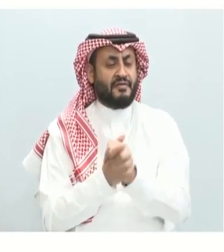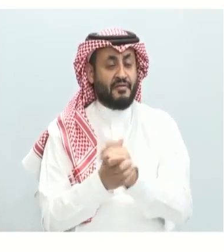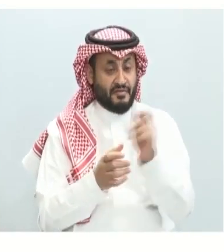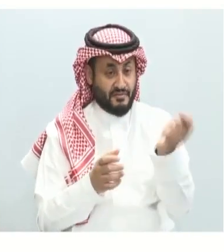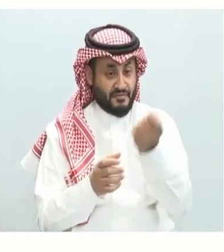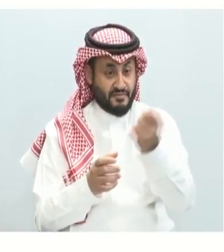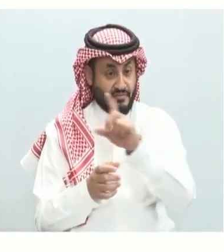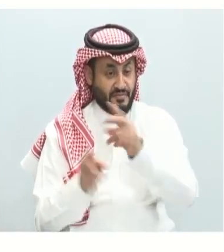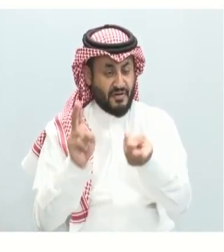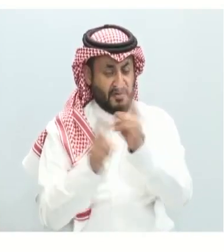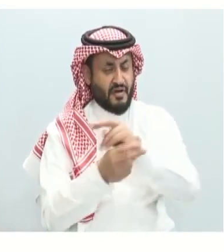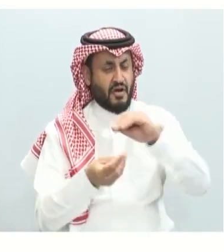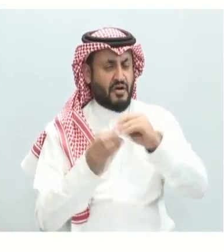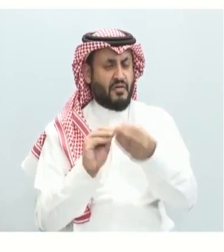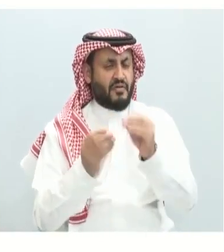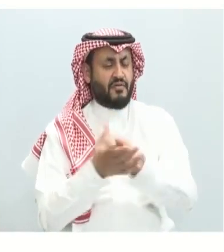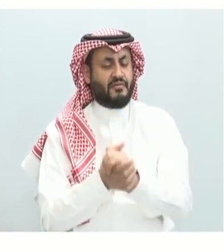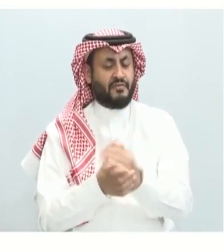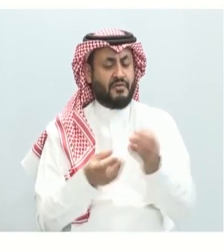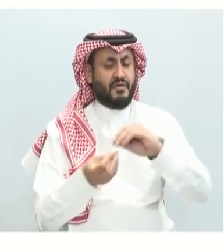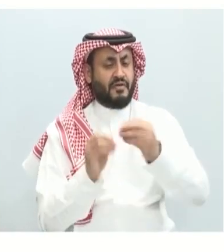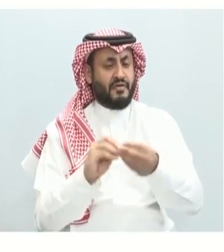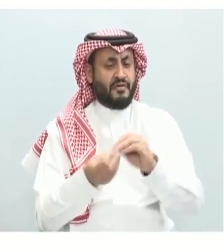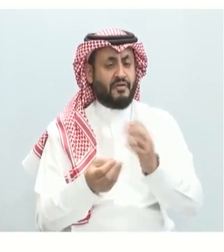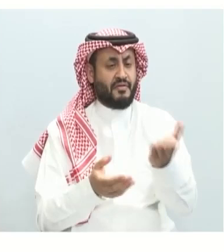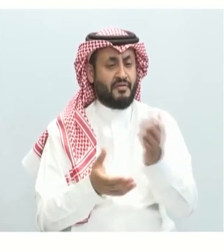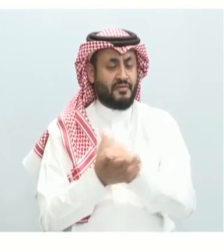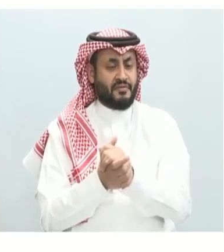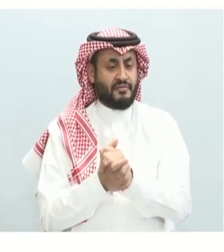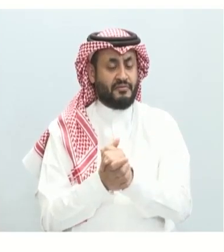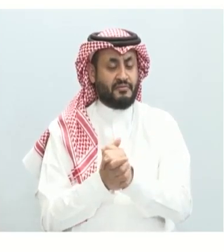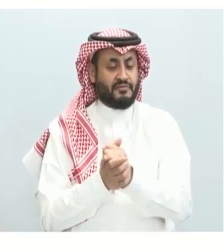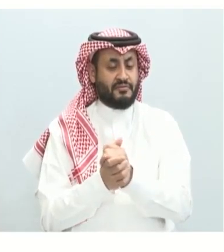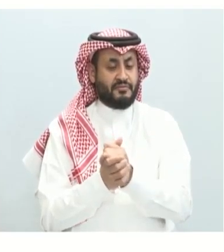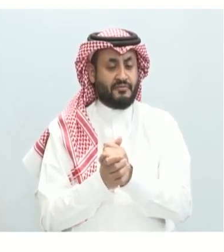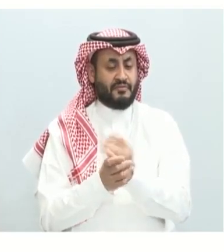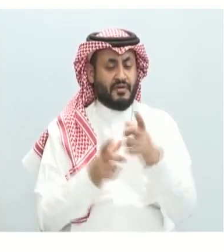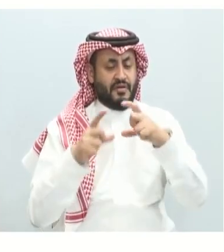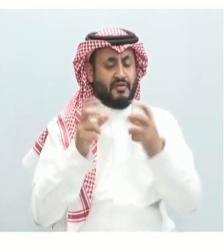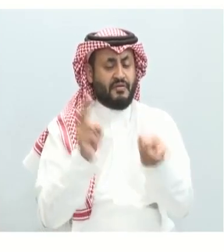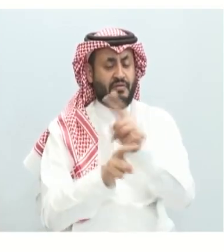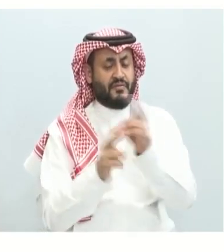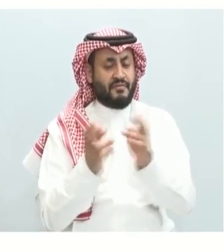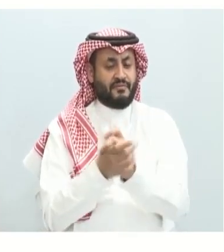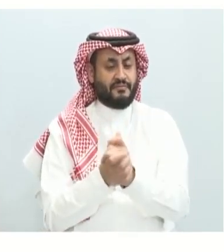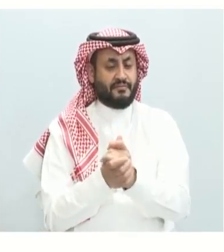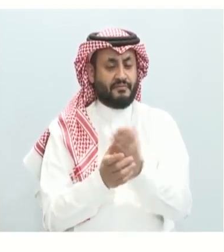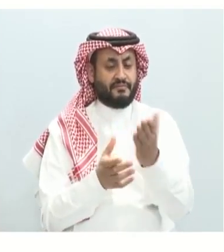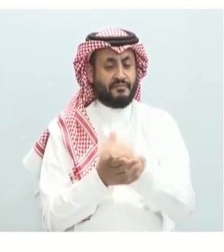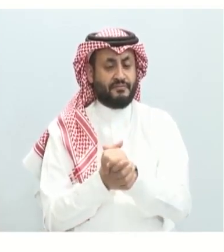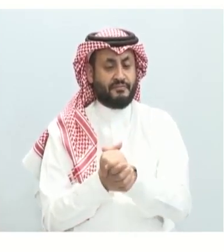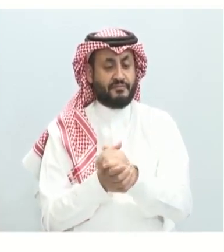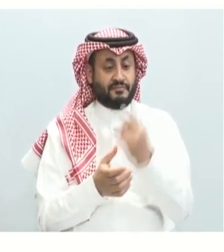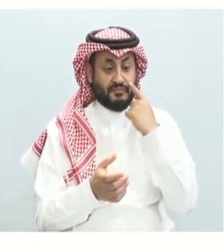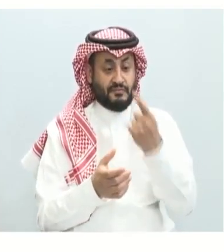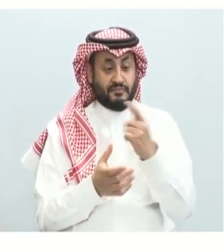version of this chant by changing or using our own pictures and changing some words. And we say that